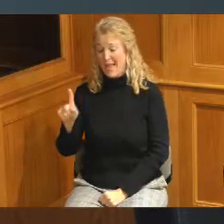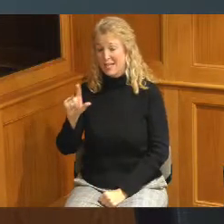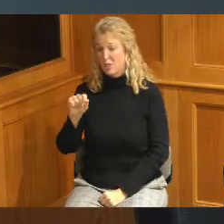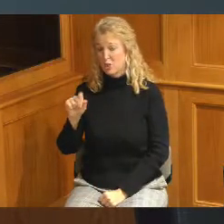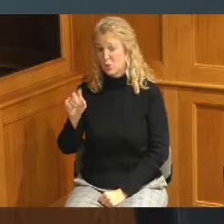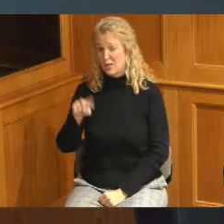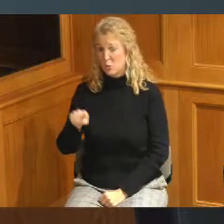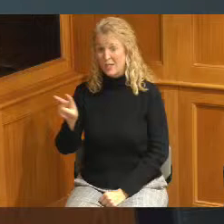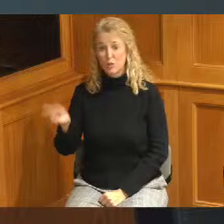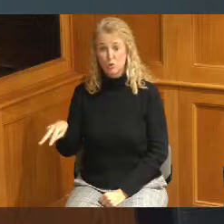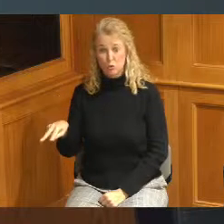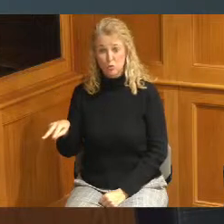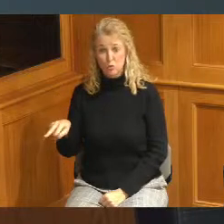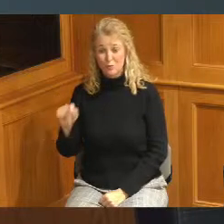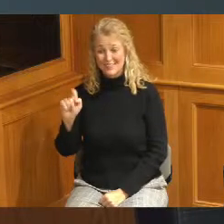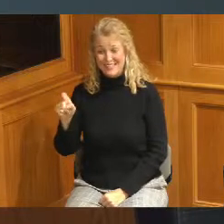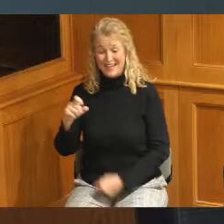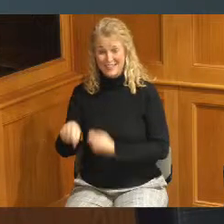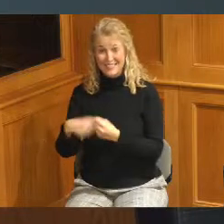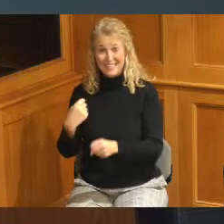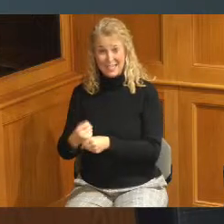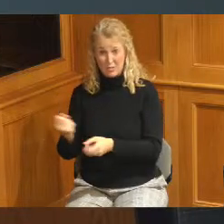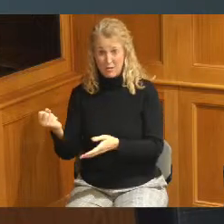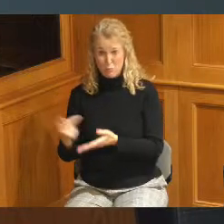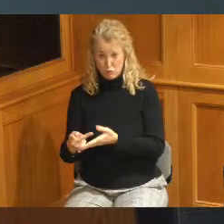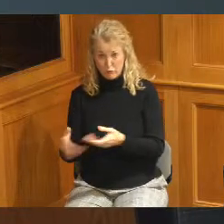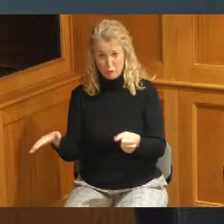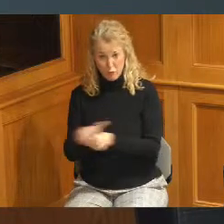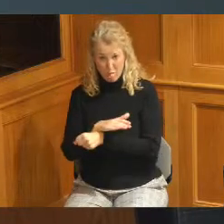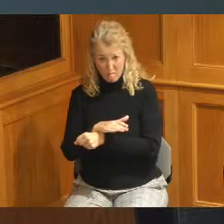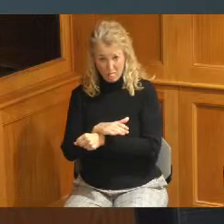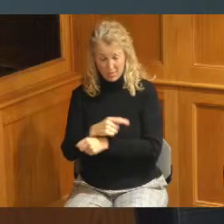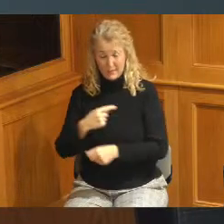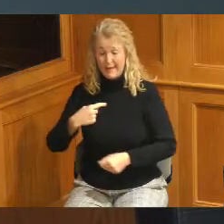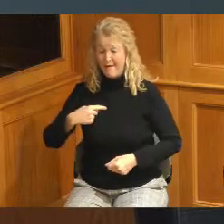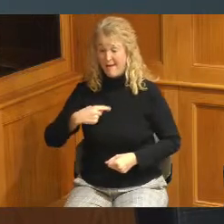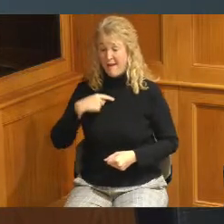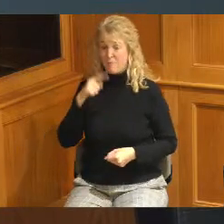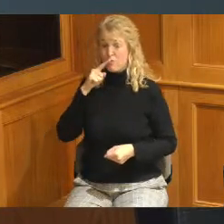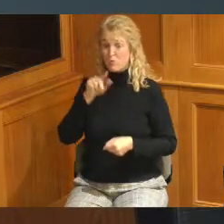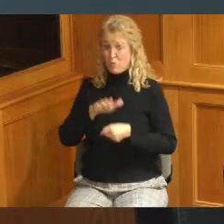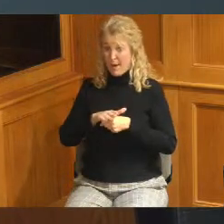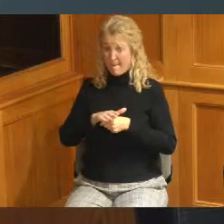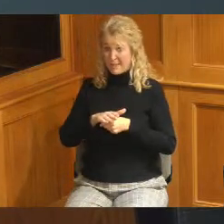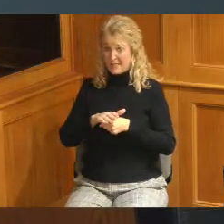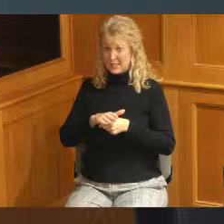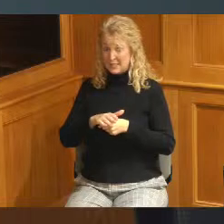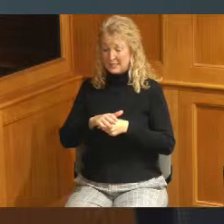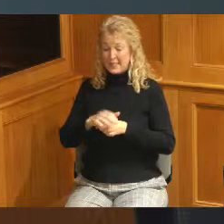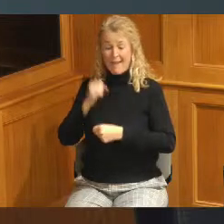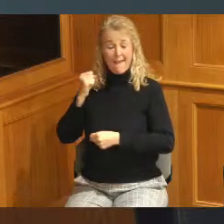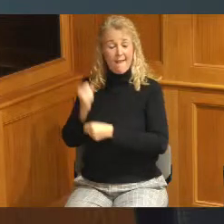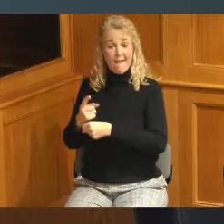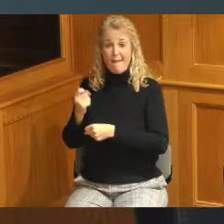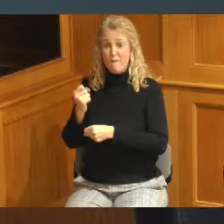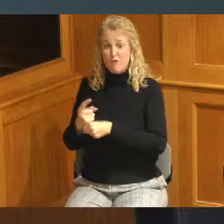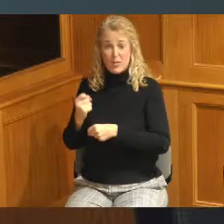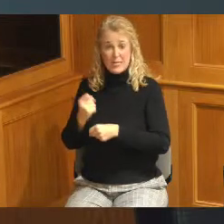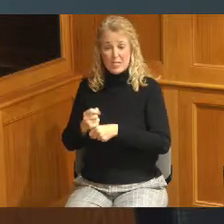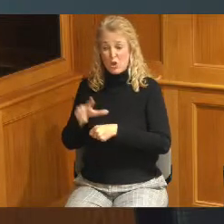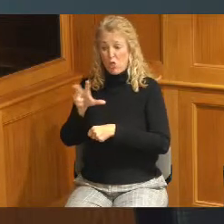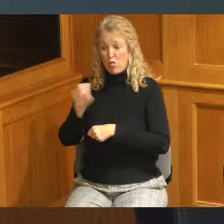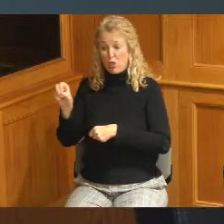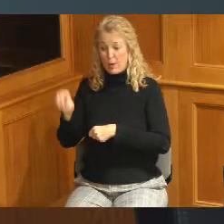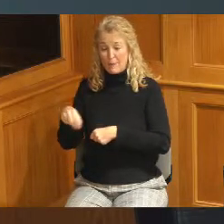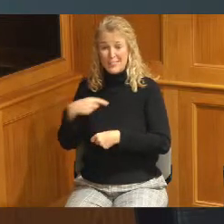2022 tax season. And I vowed that I would present 30% every single year. We